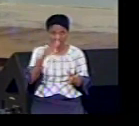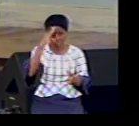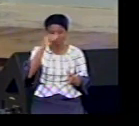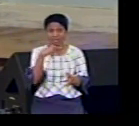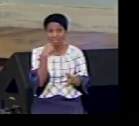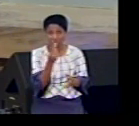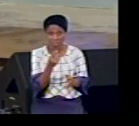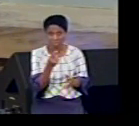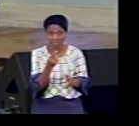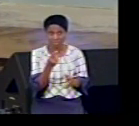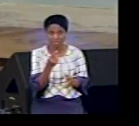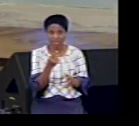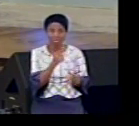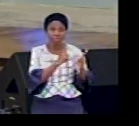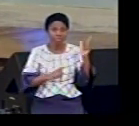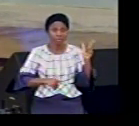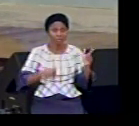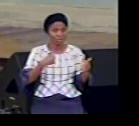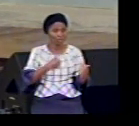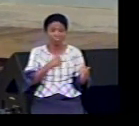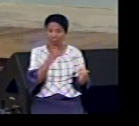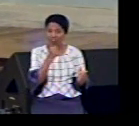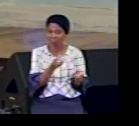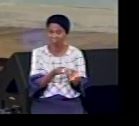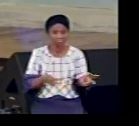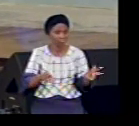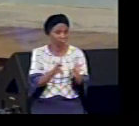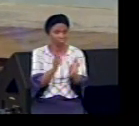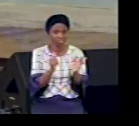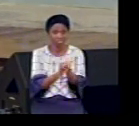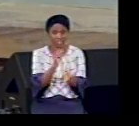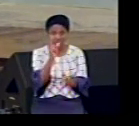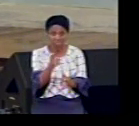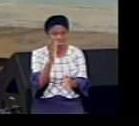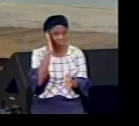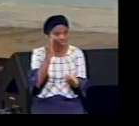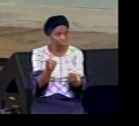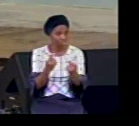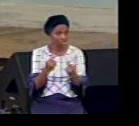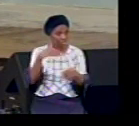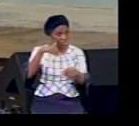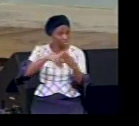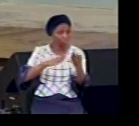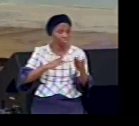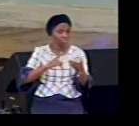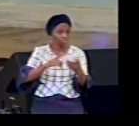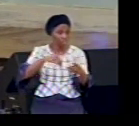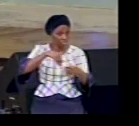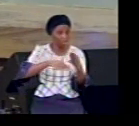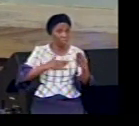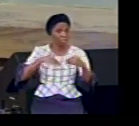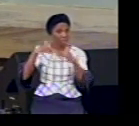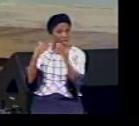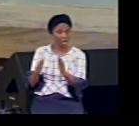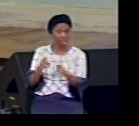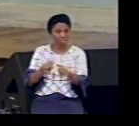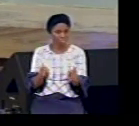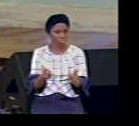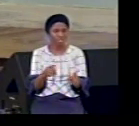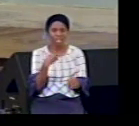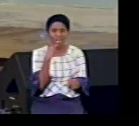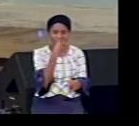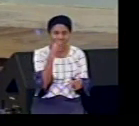worthy that thou shouldest come under my roof, but speak